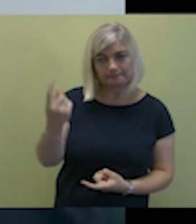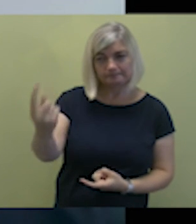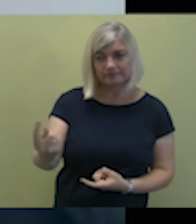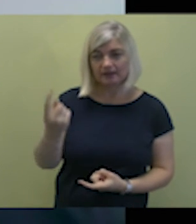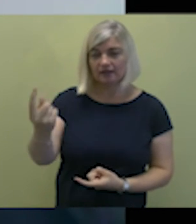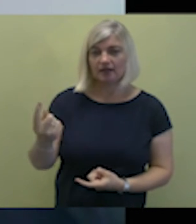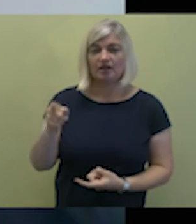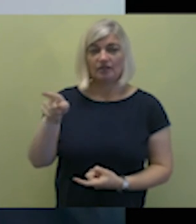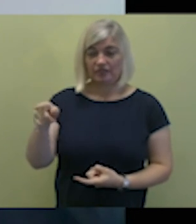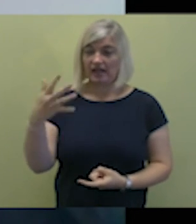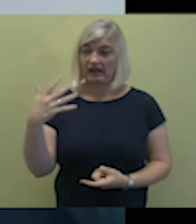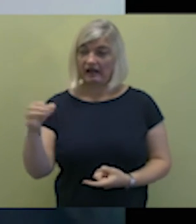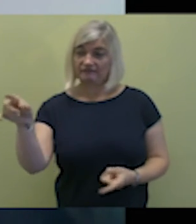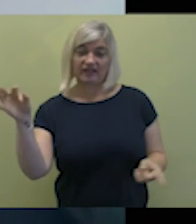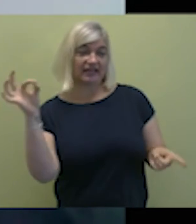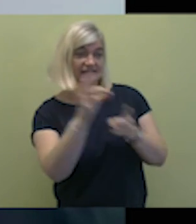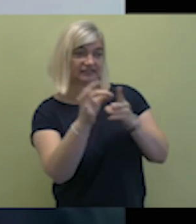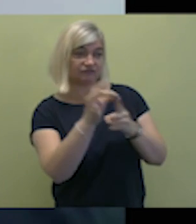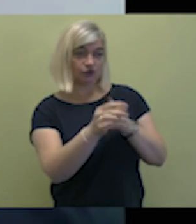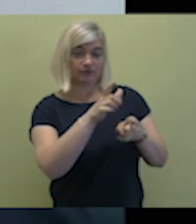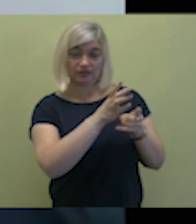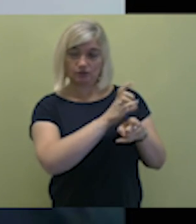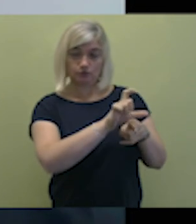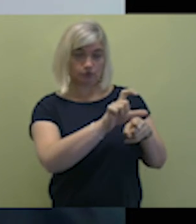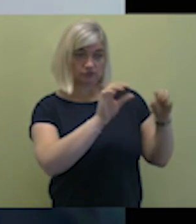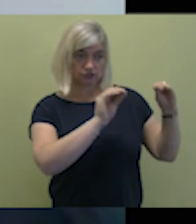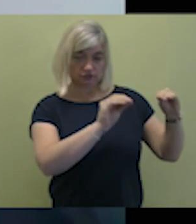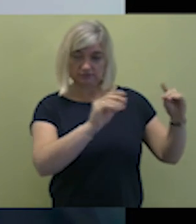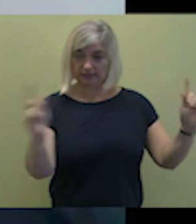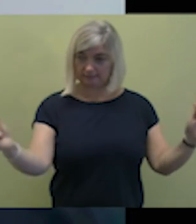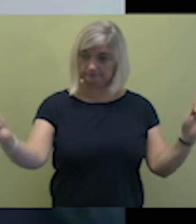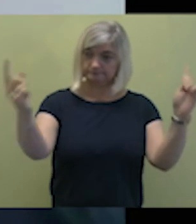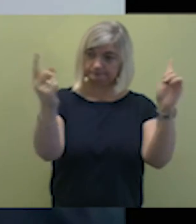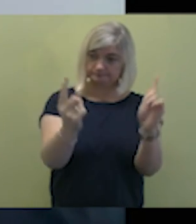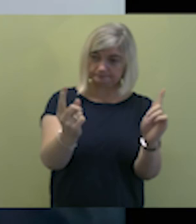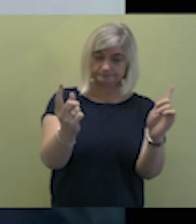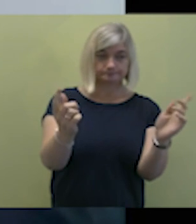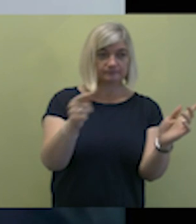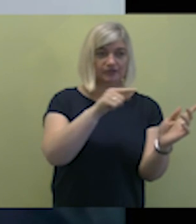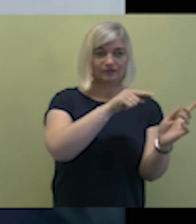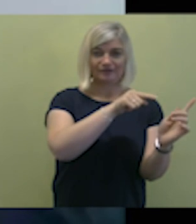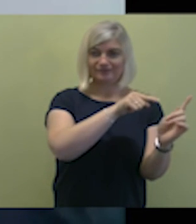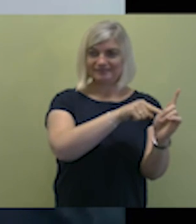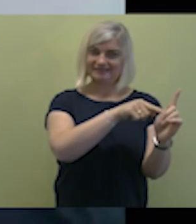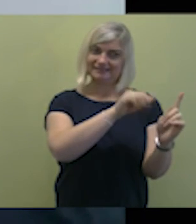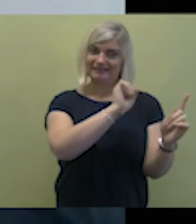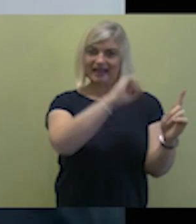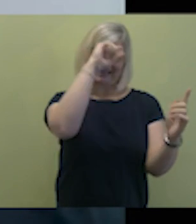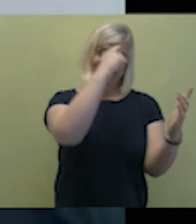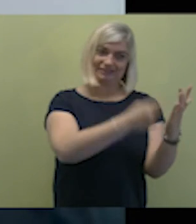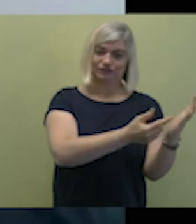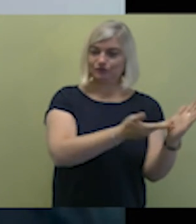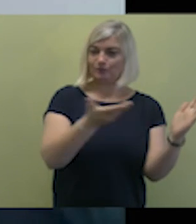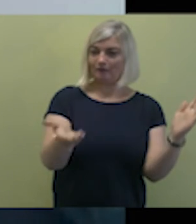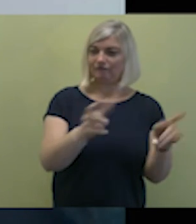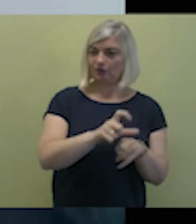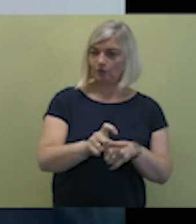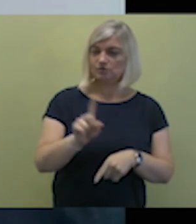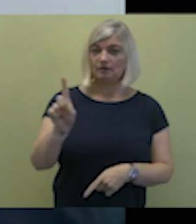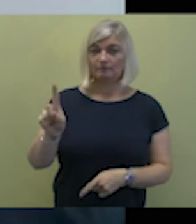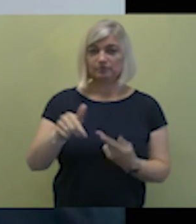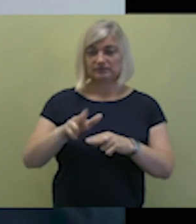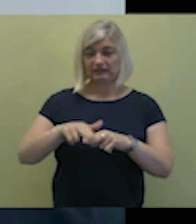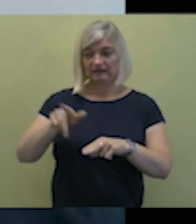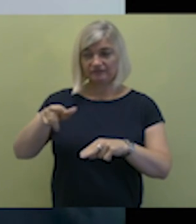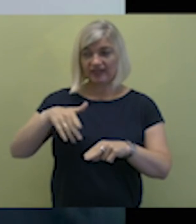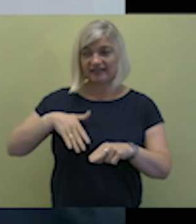situation. Each student will have an interview with the course tutors as well, as they're the people that will ultimately offer them a place.